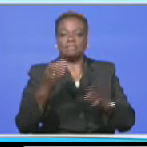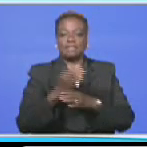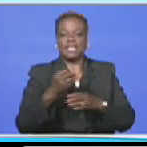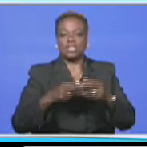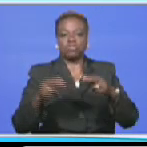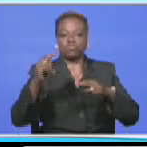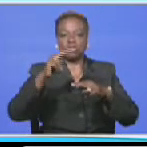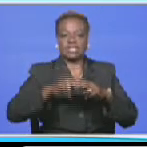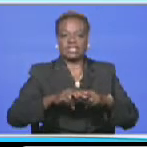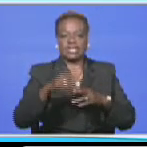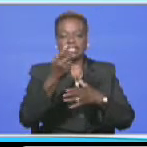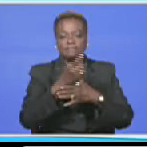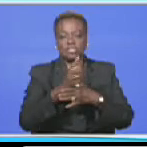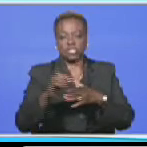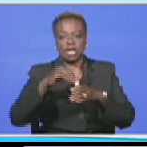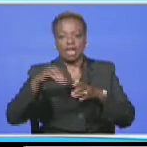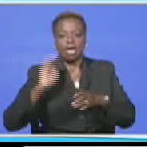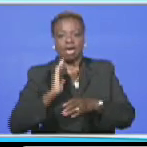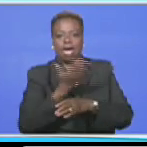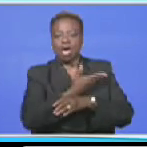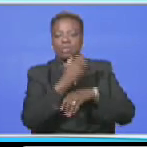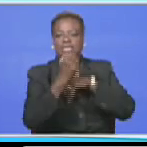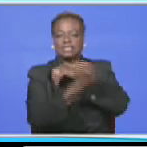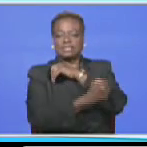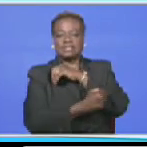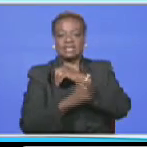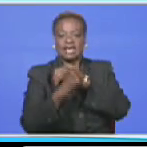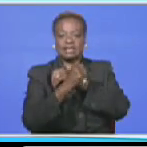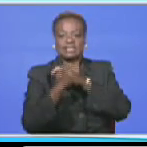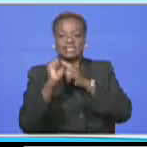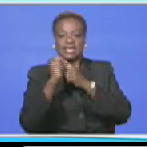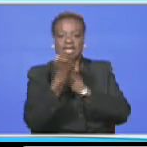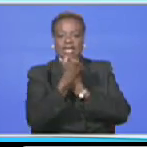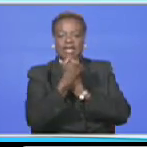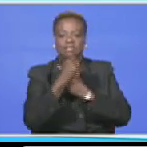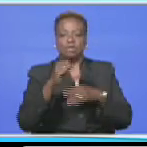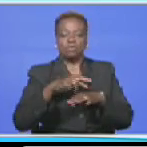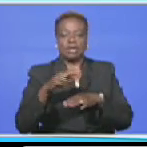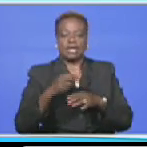divisions that we see in our societies and the rise of populism and extremism.